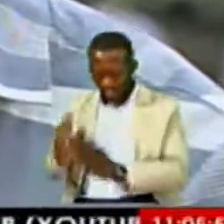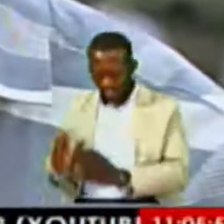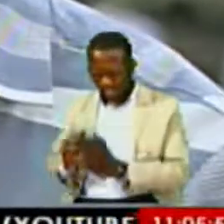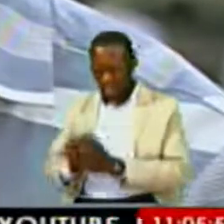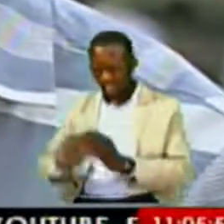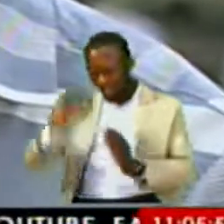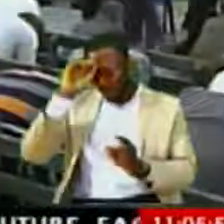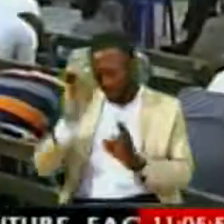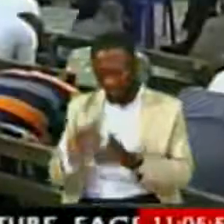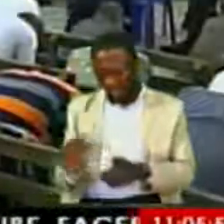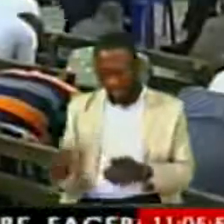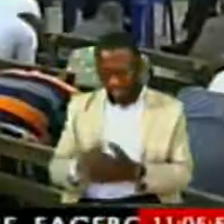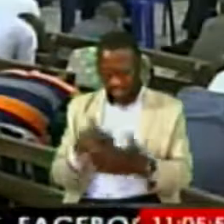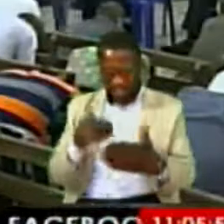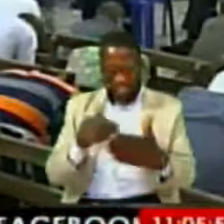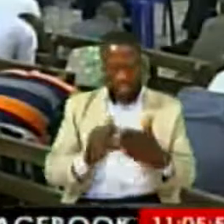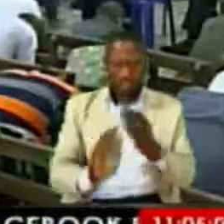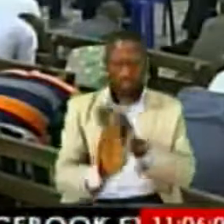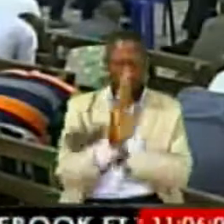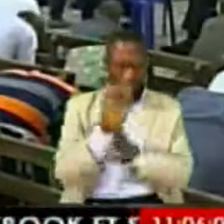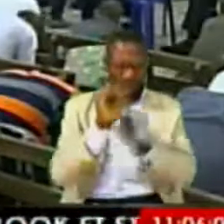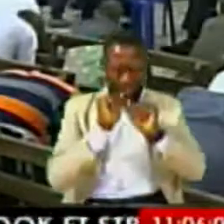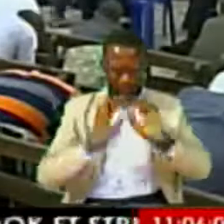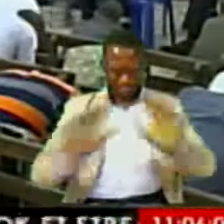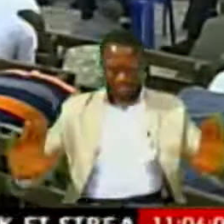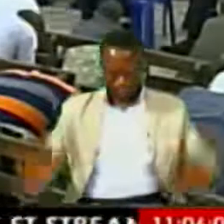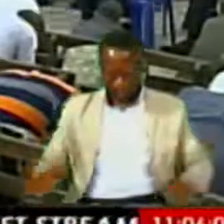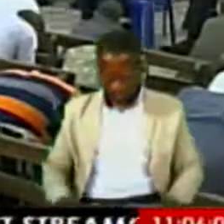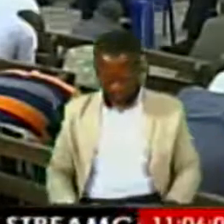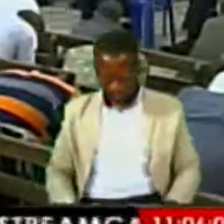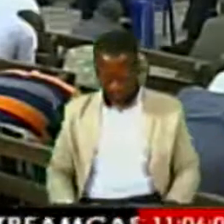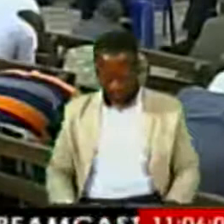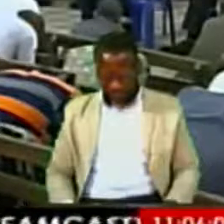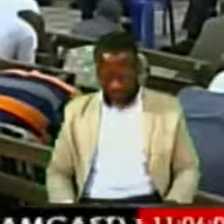Oh, somebody's coming. My God bless you.